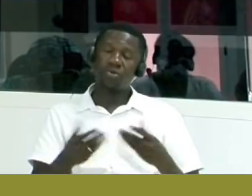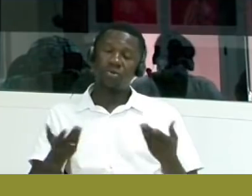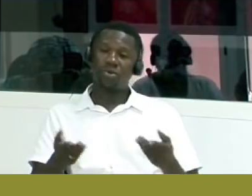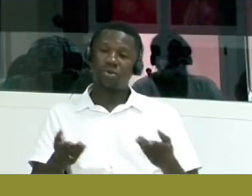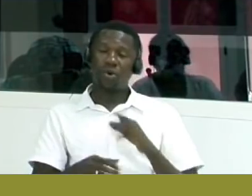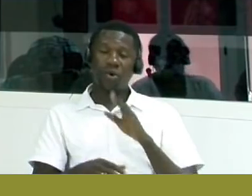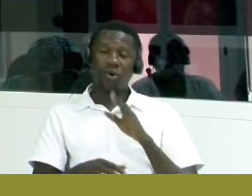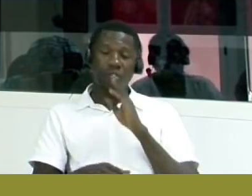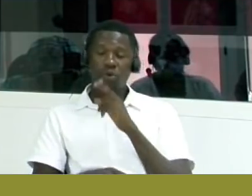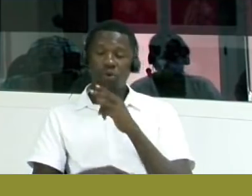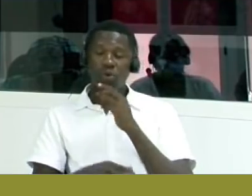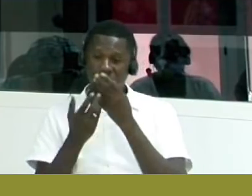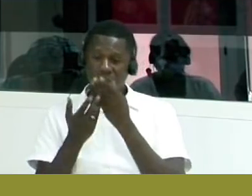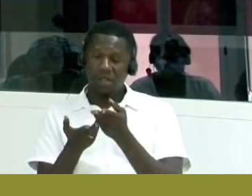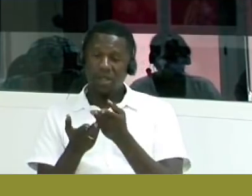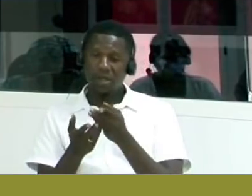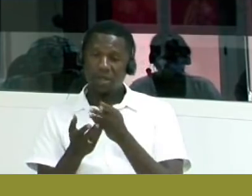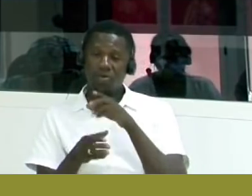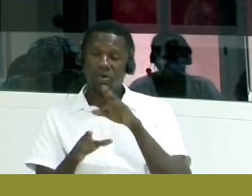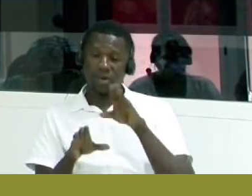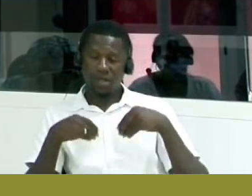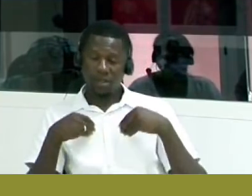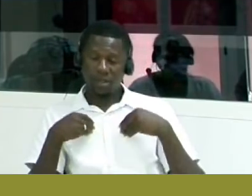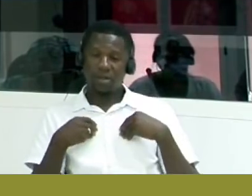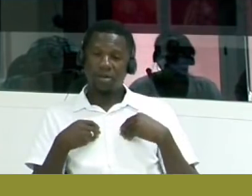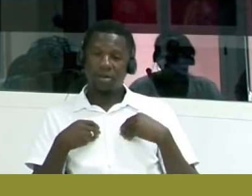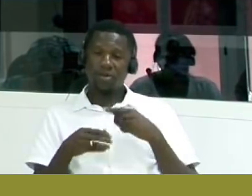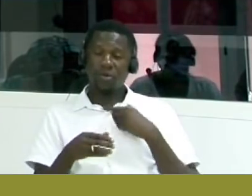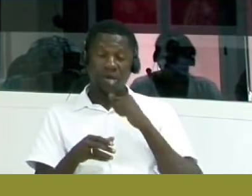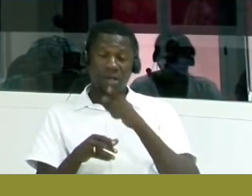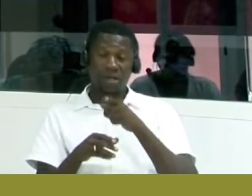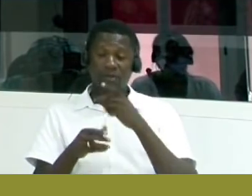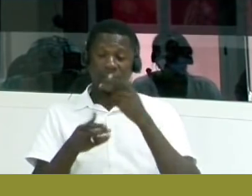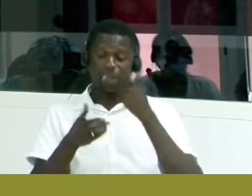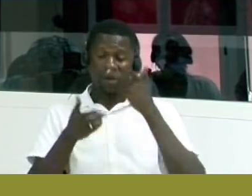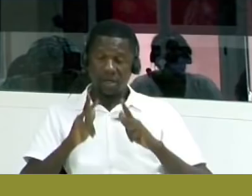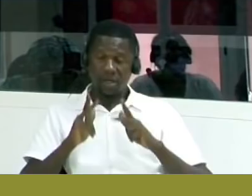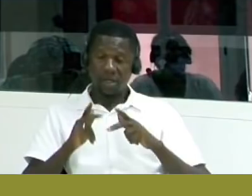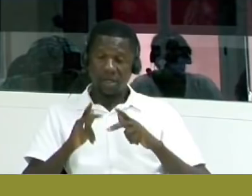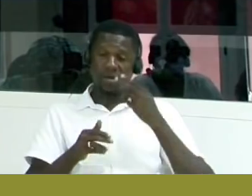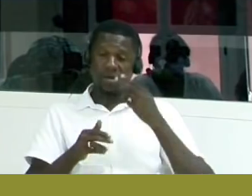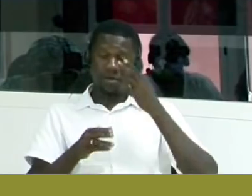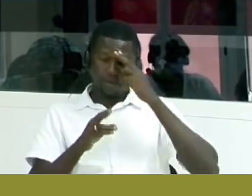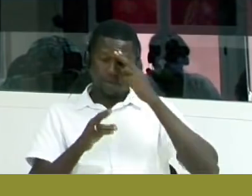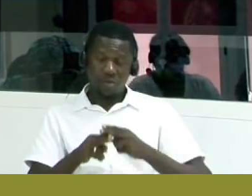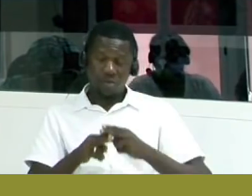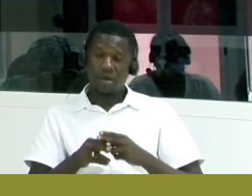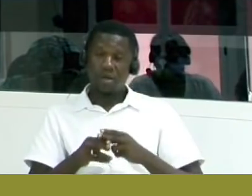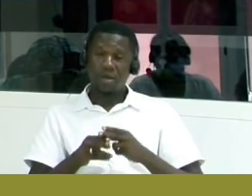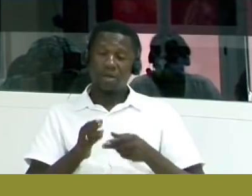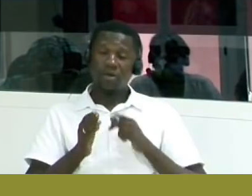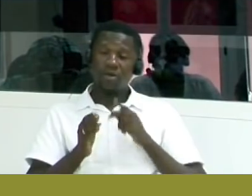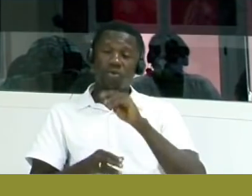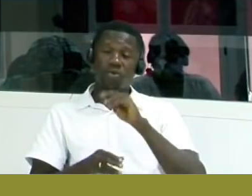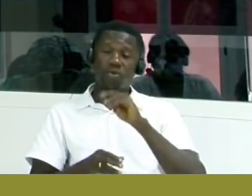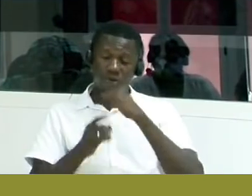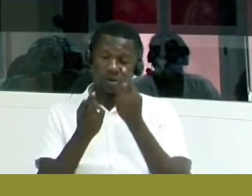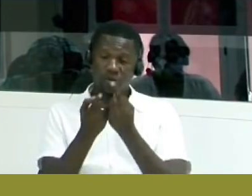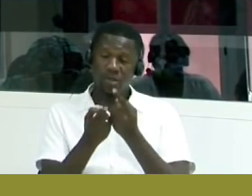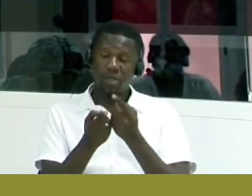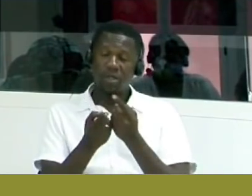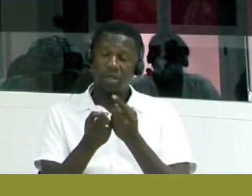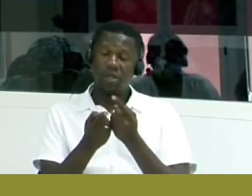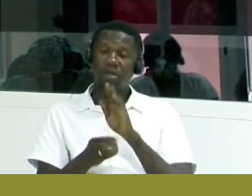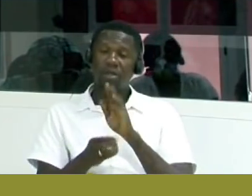would you accept that you were in fact legally and morally obliged to do something to stop your police officers